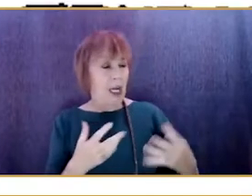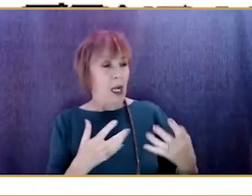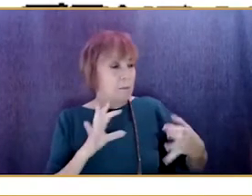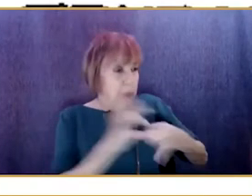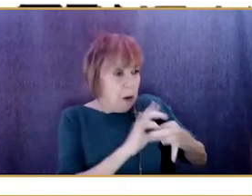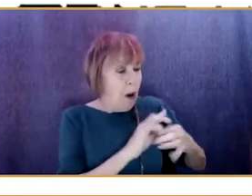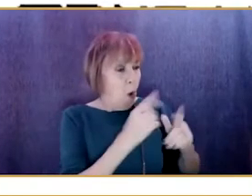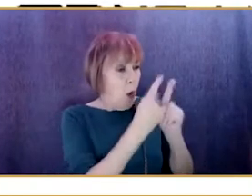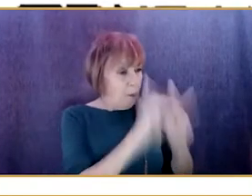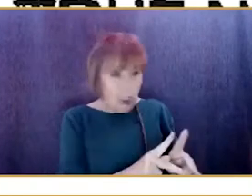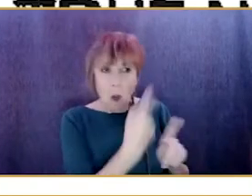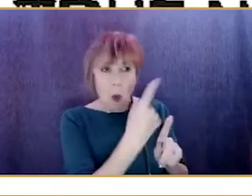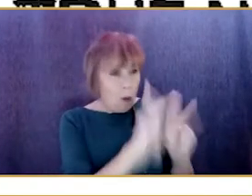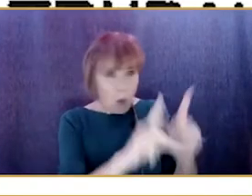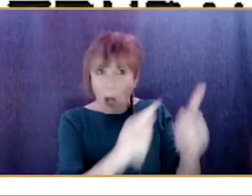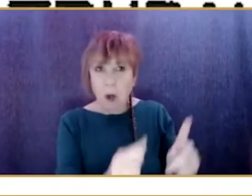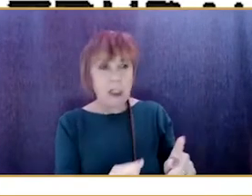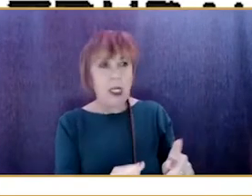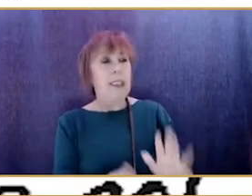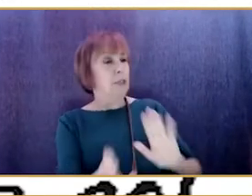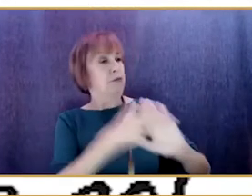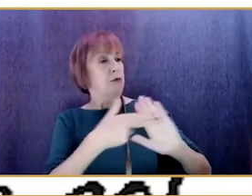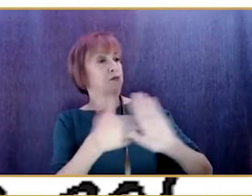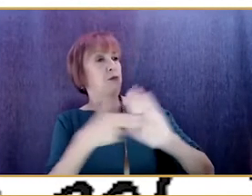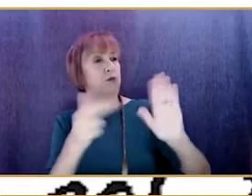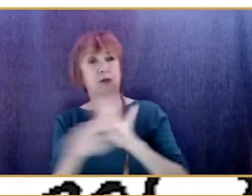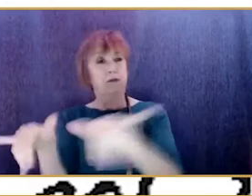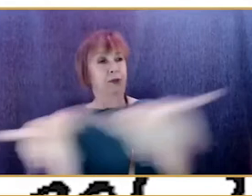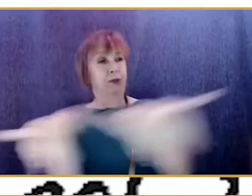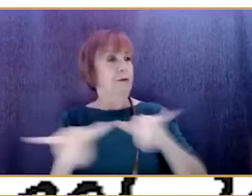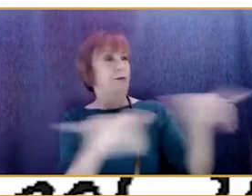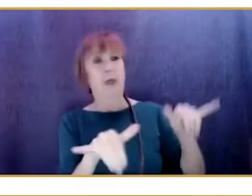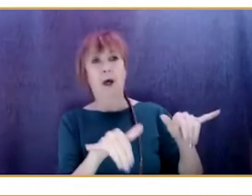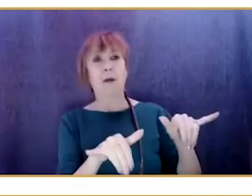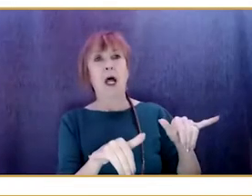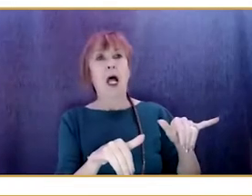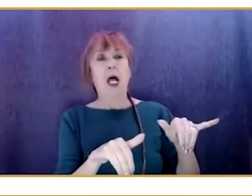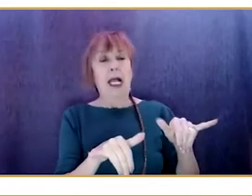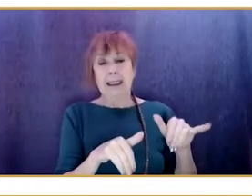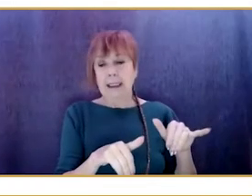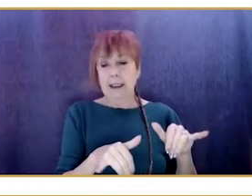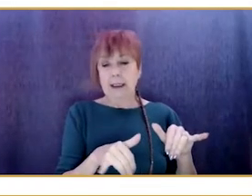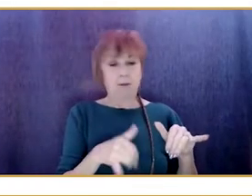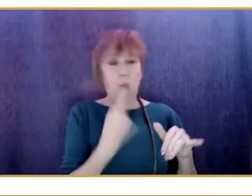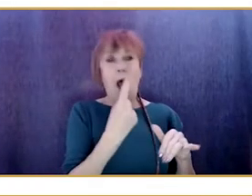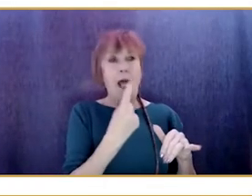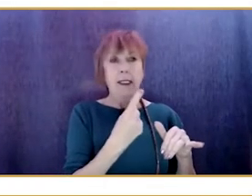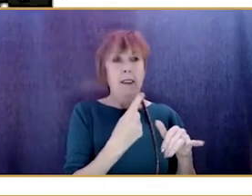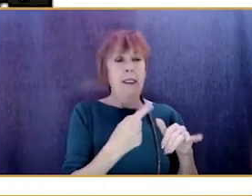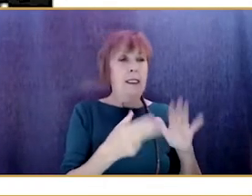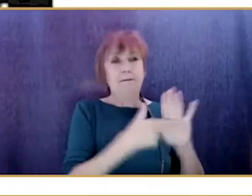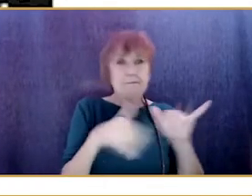situation Instead of becoming intricate, multilayered stories We just get single cutout